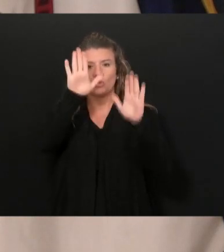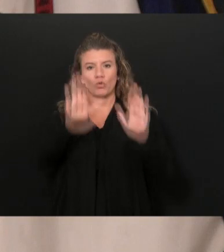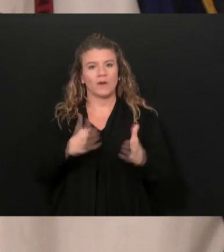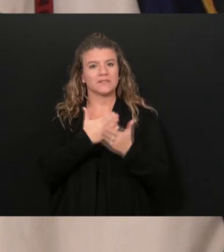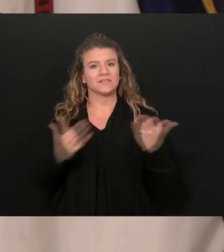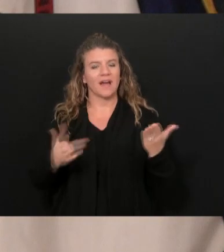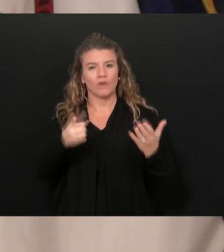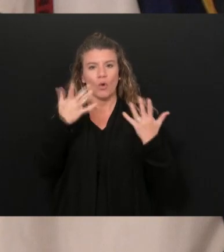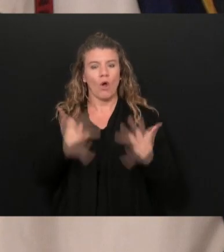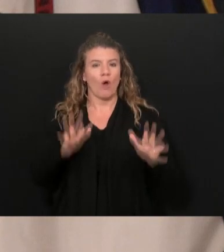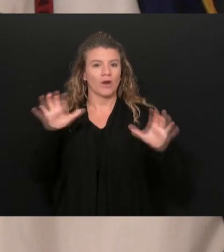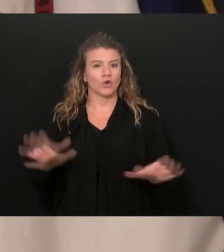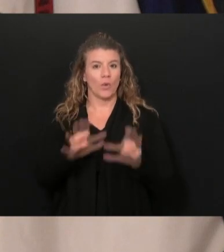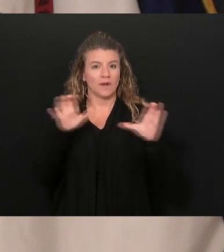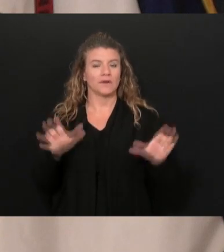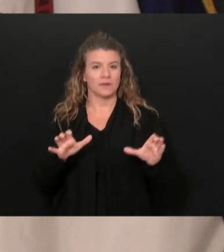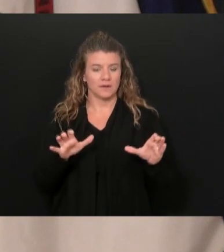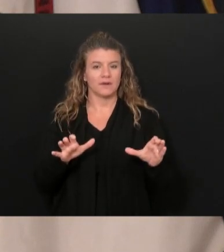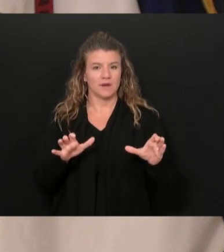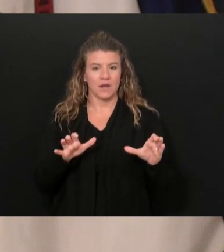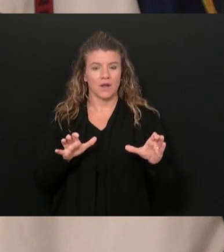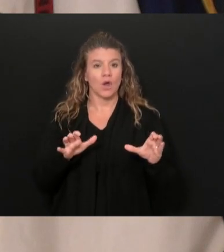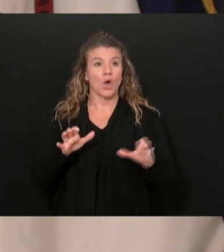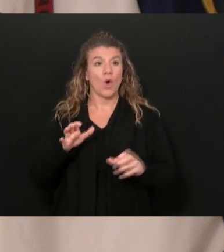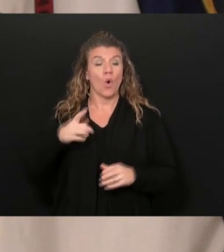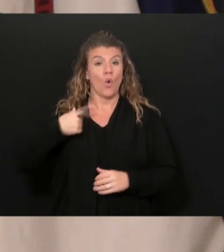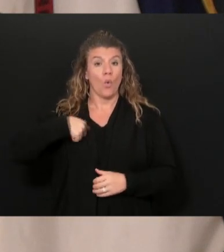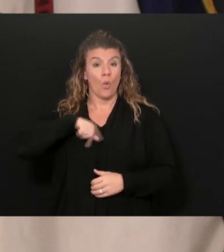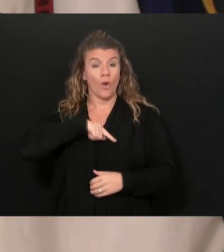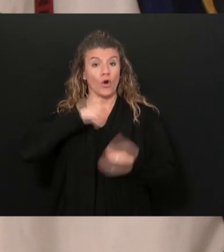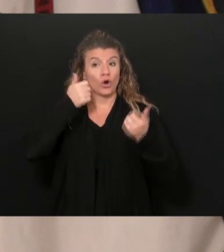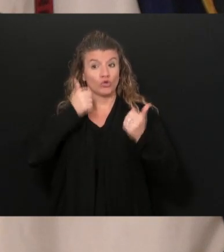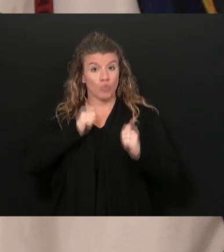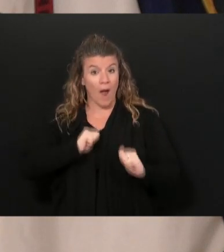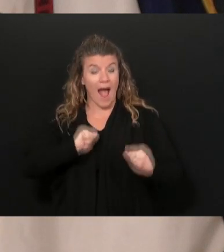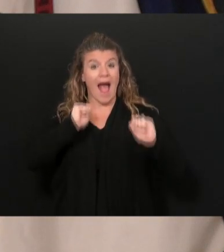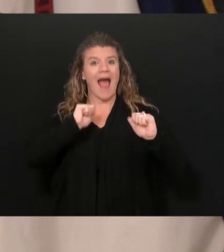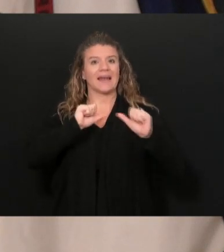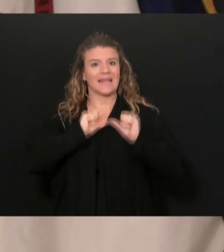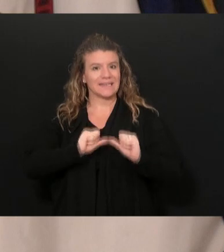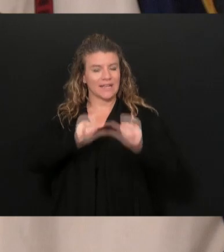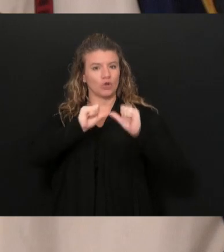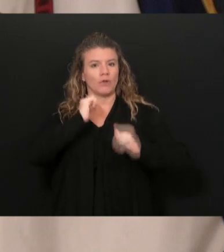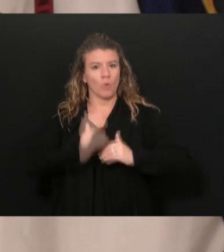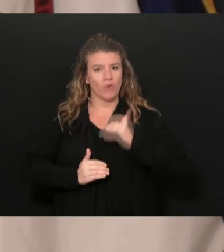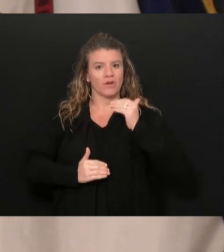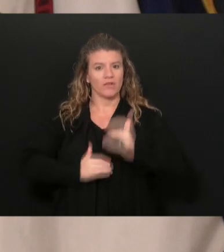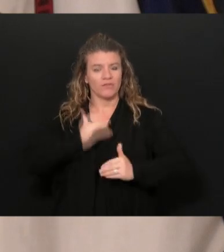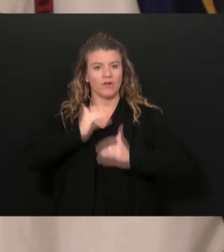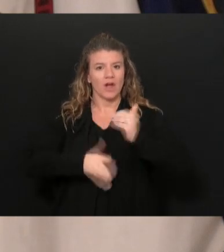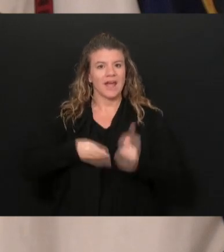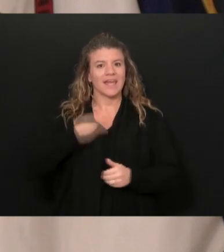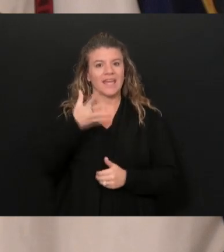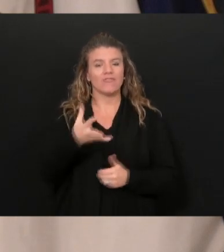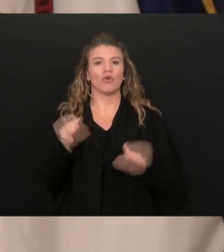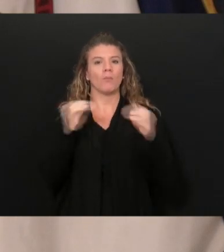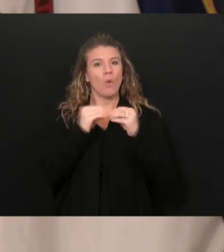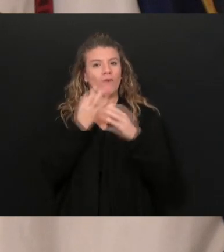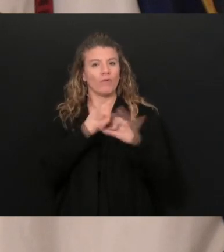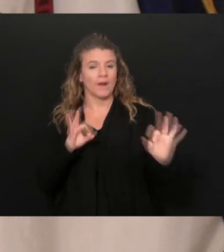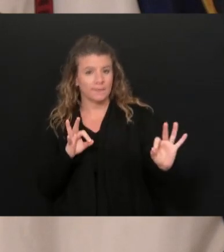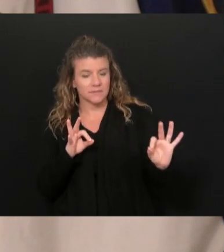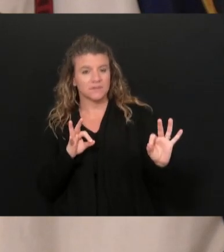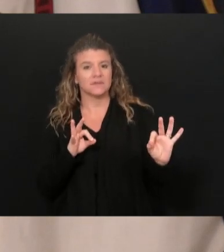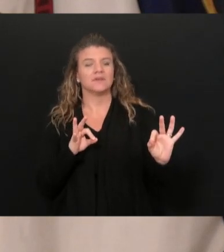already doing. We're going to try to keep moving ourselves forward and giving you a little more freedoms